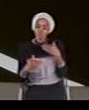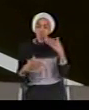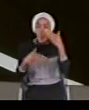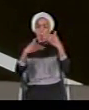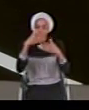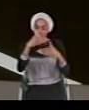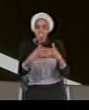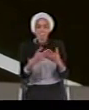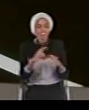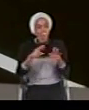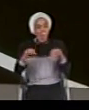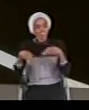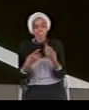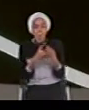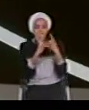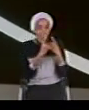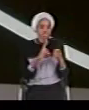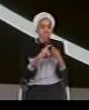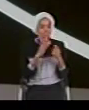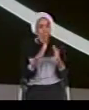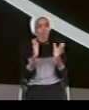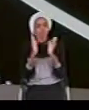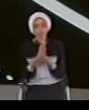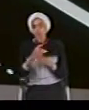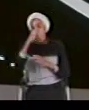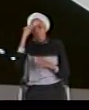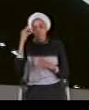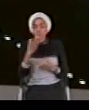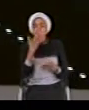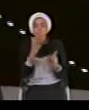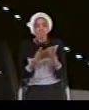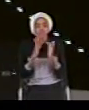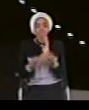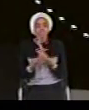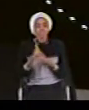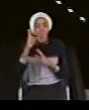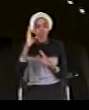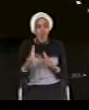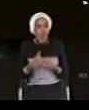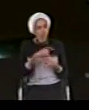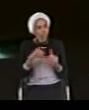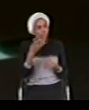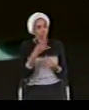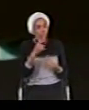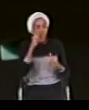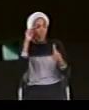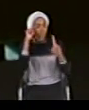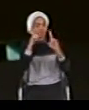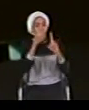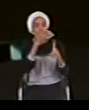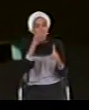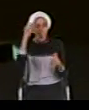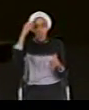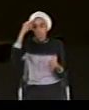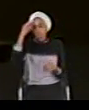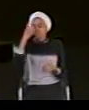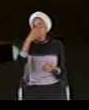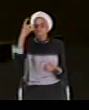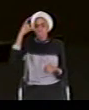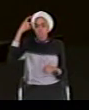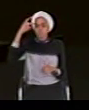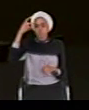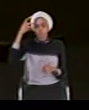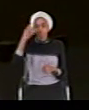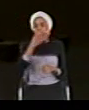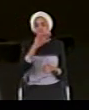He gives answers to their prayers because of the goodness of the Lord. But there's a goal, there's a reason, there is a purpose,